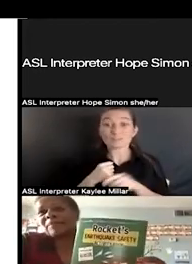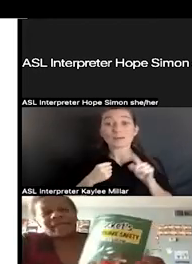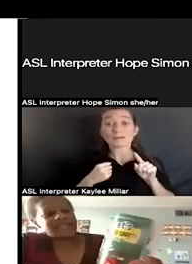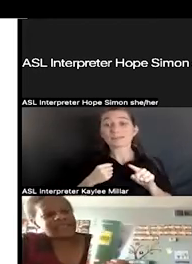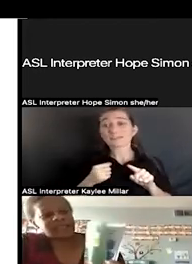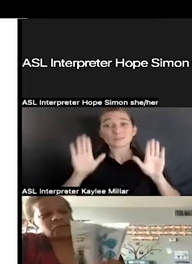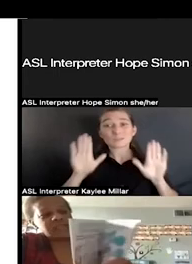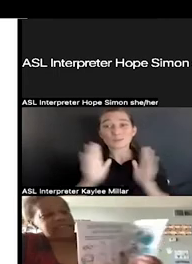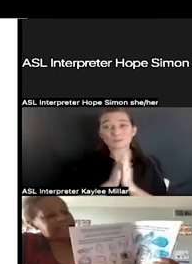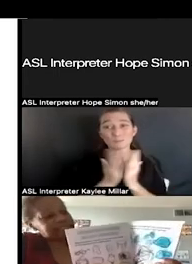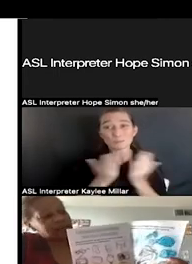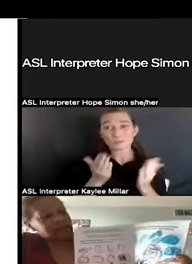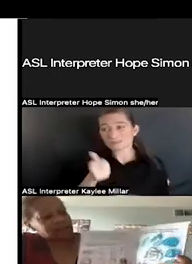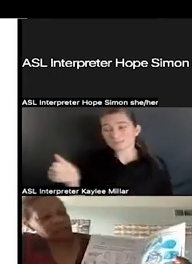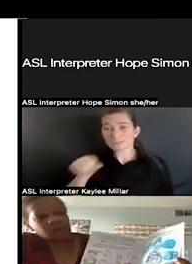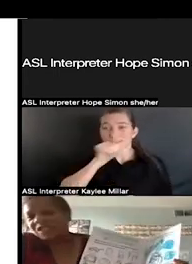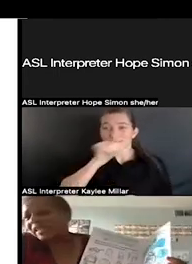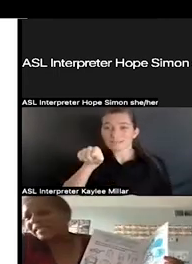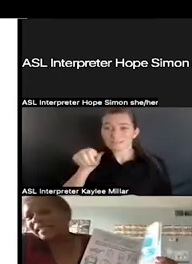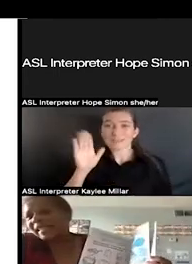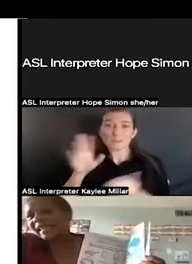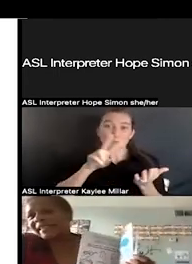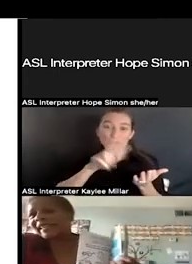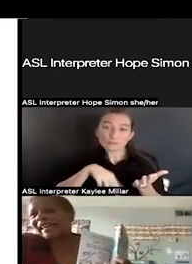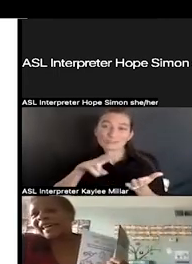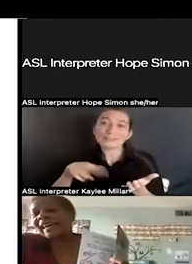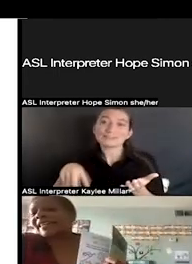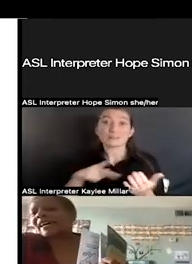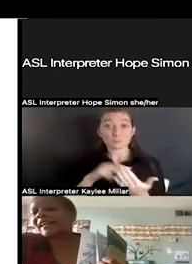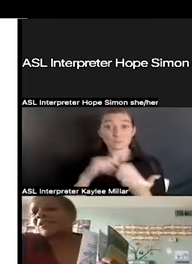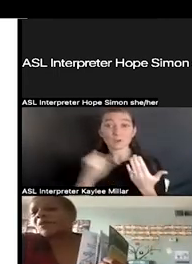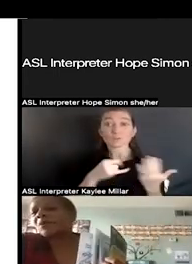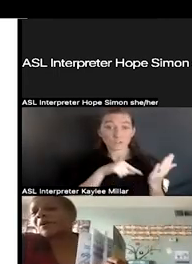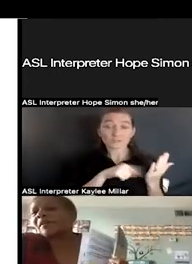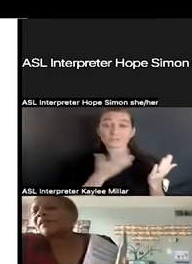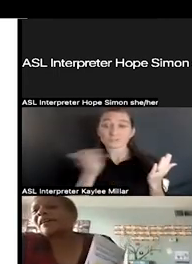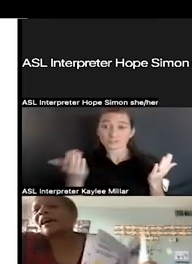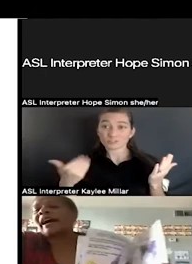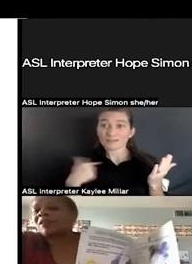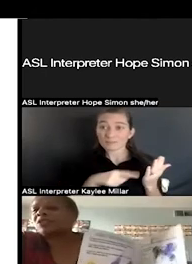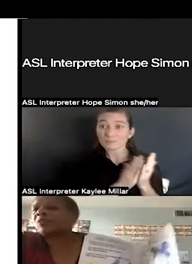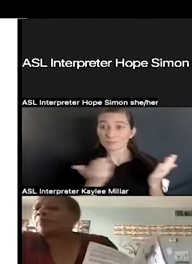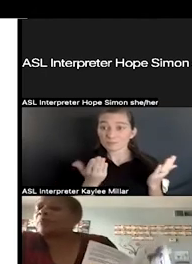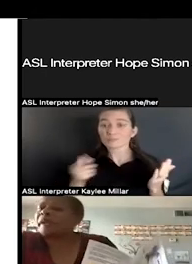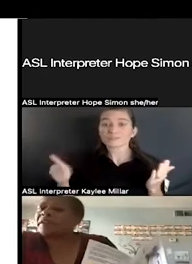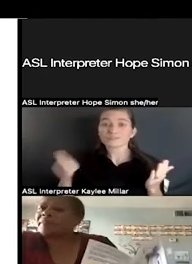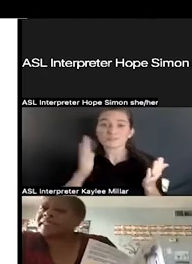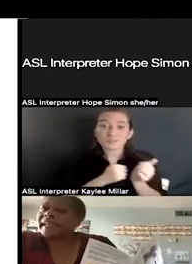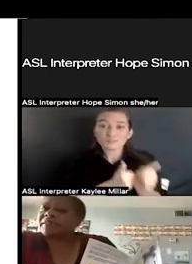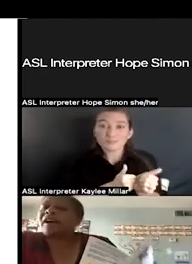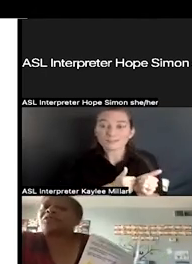And they read and did all the projects in it and know how to